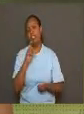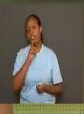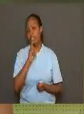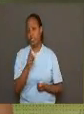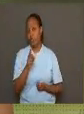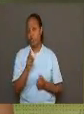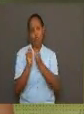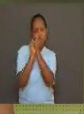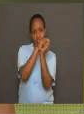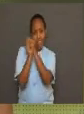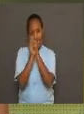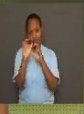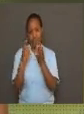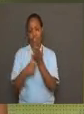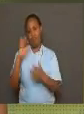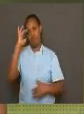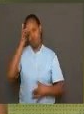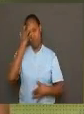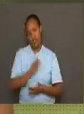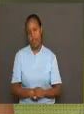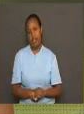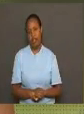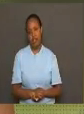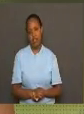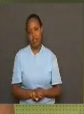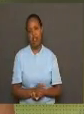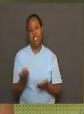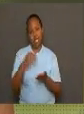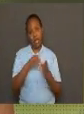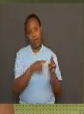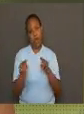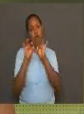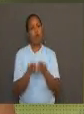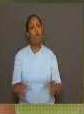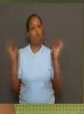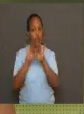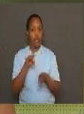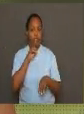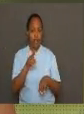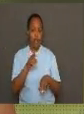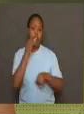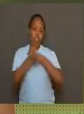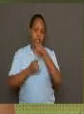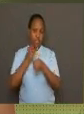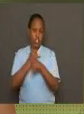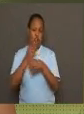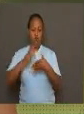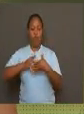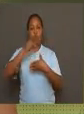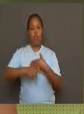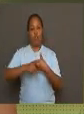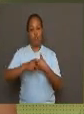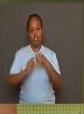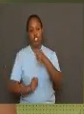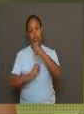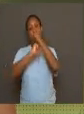international responsibility to fight this disease. It is also important for